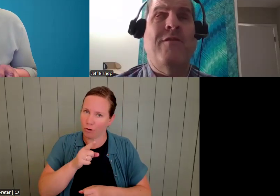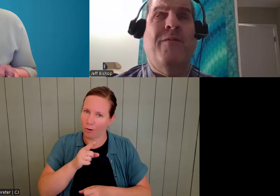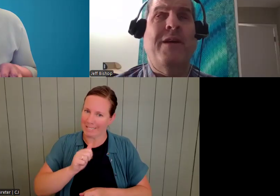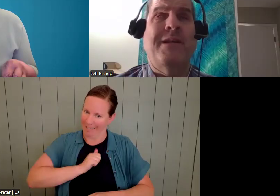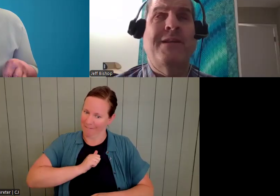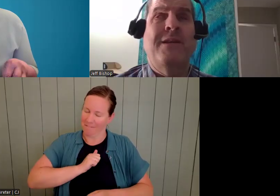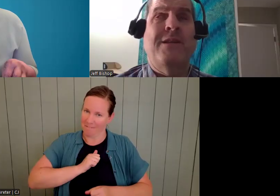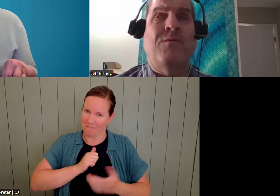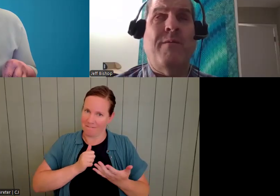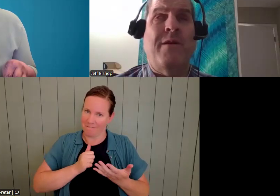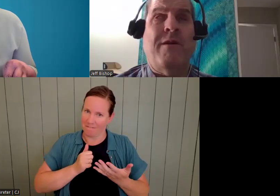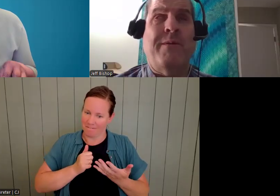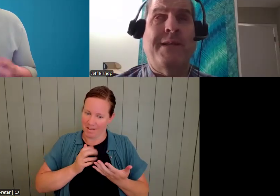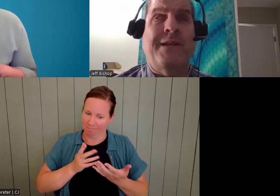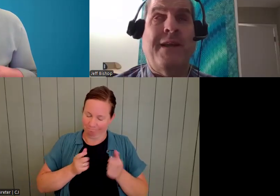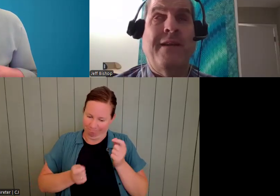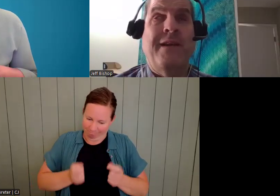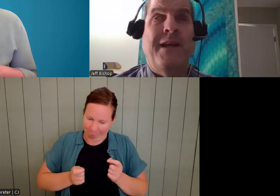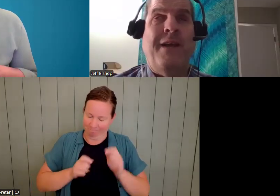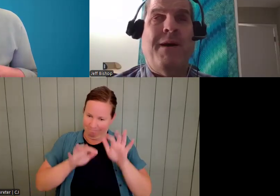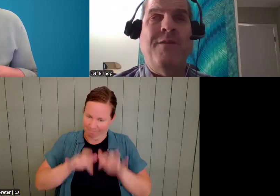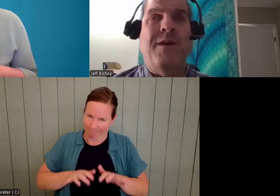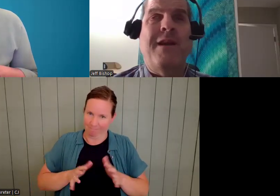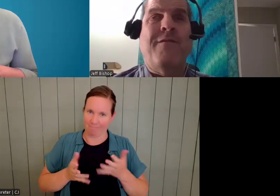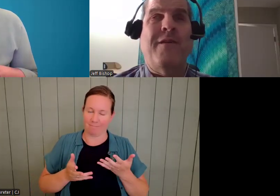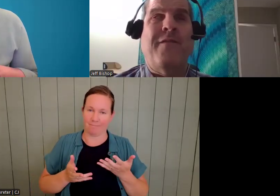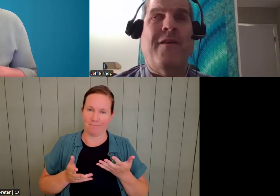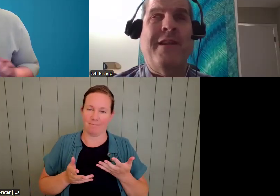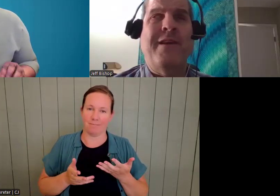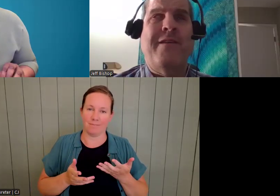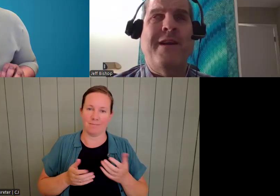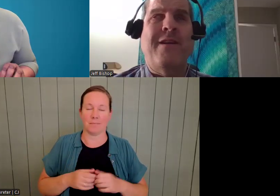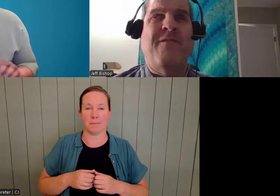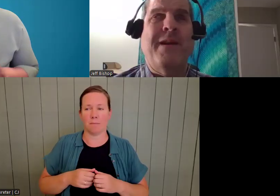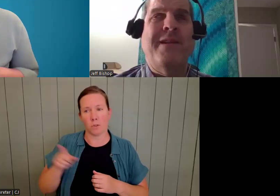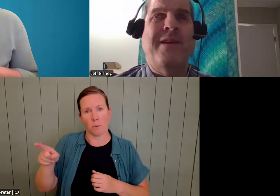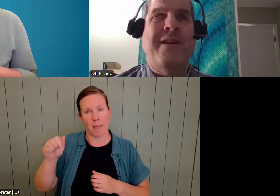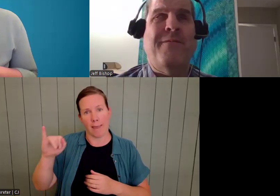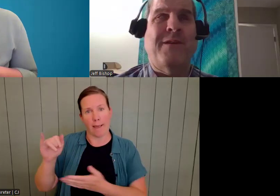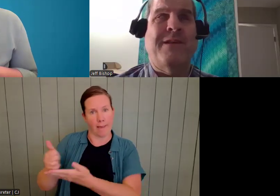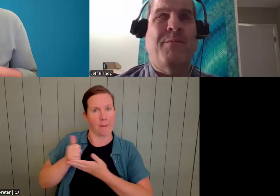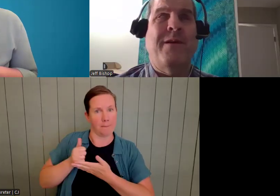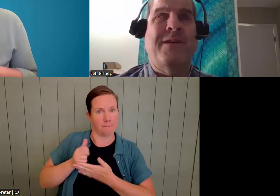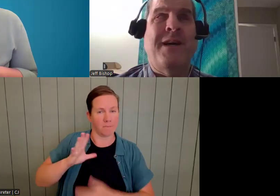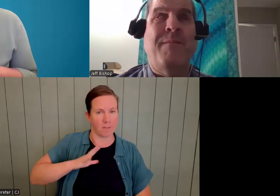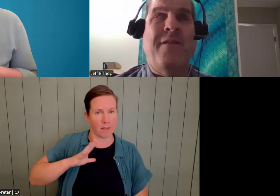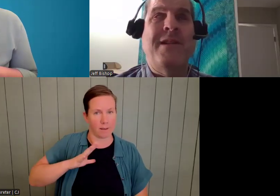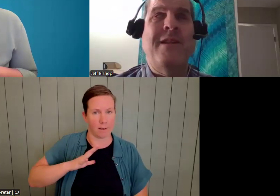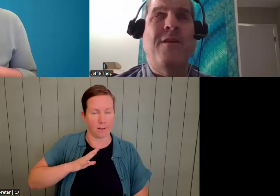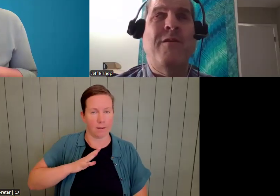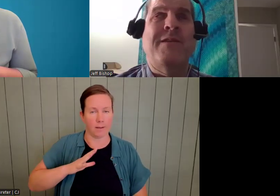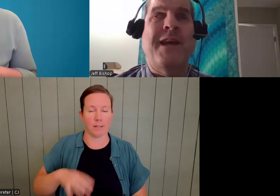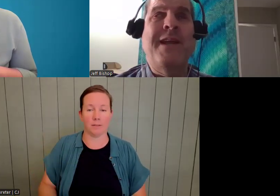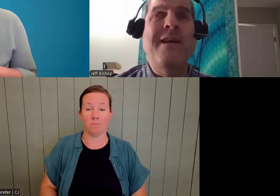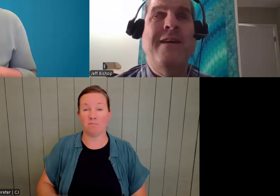Add your voice to what you're representing. And by the way, if you're on the internet and you've been on the internet for some period of time, everything